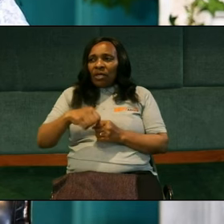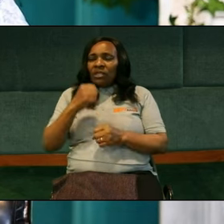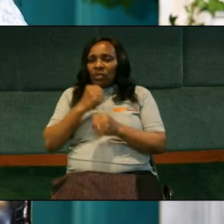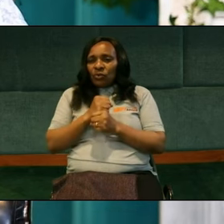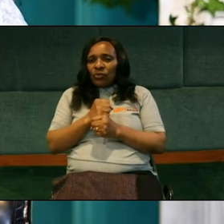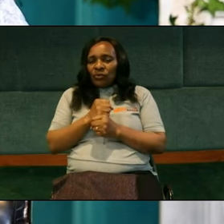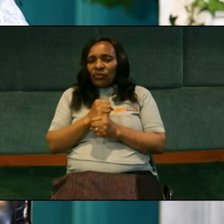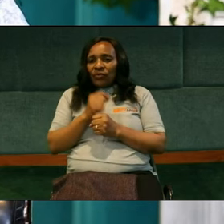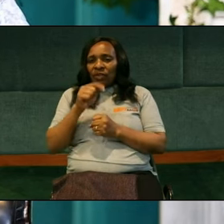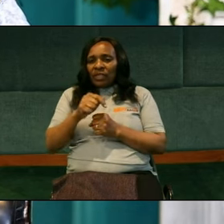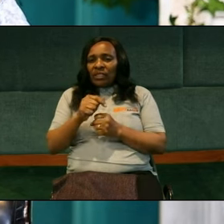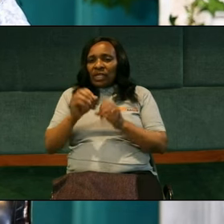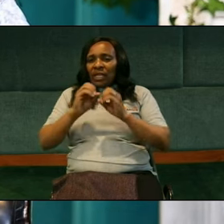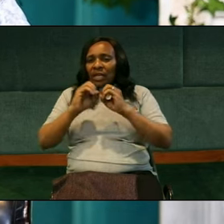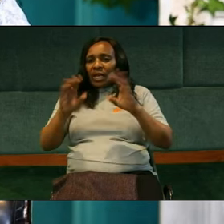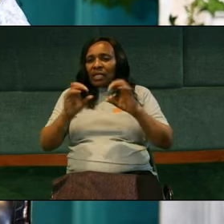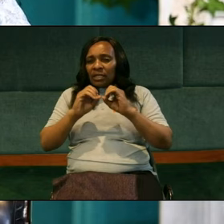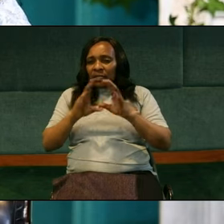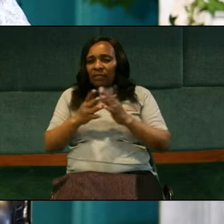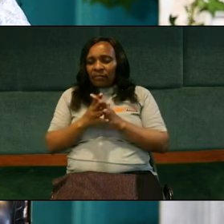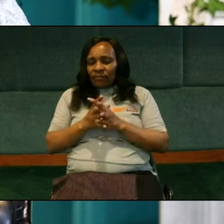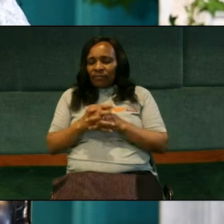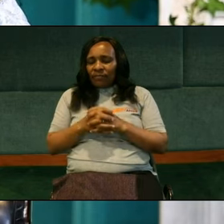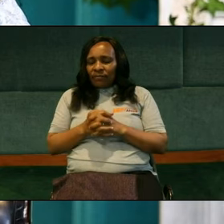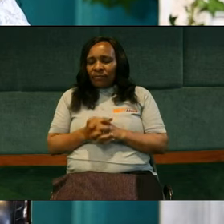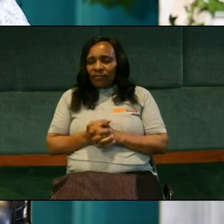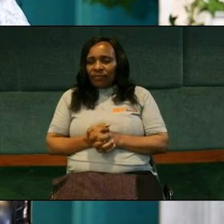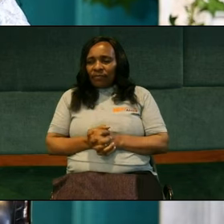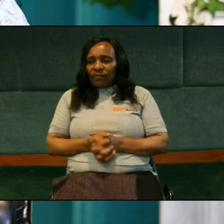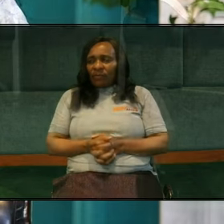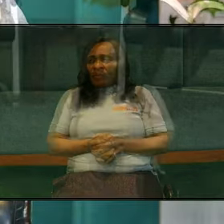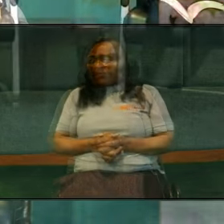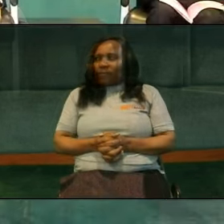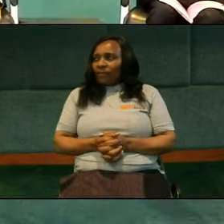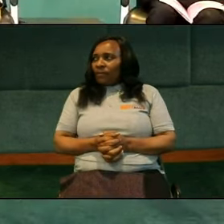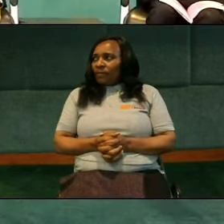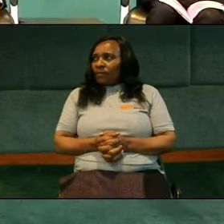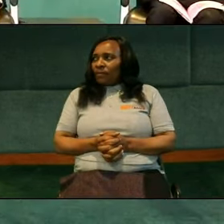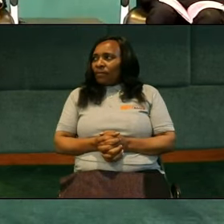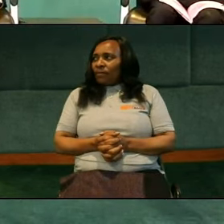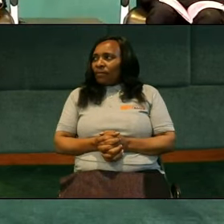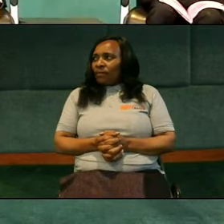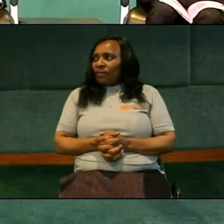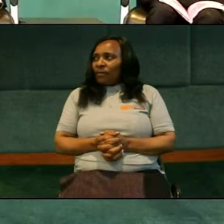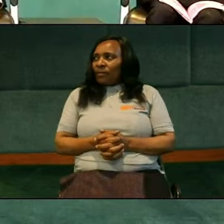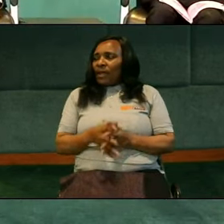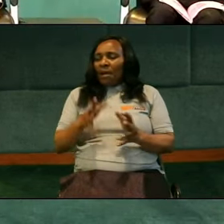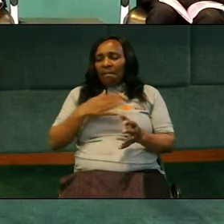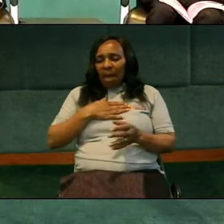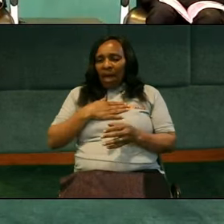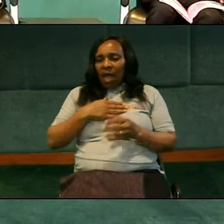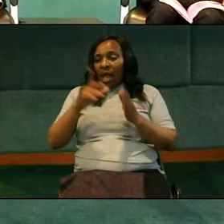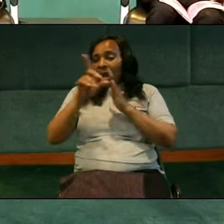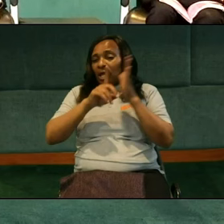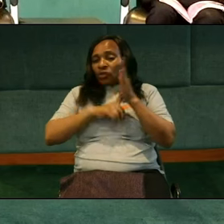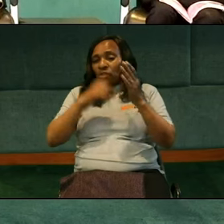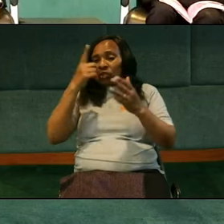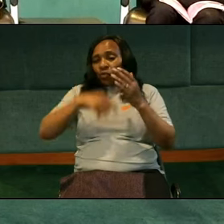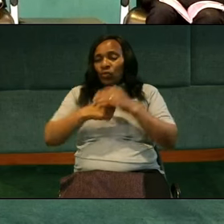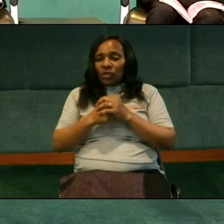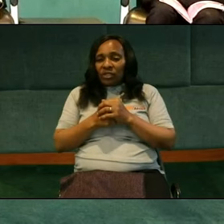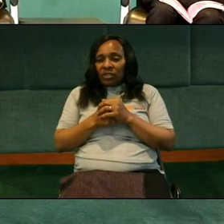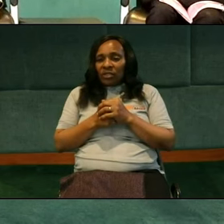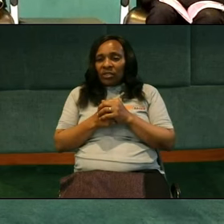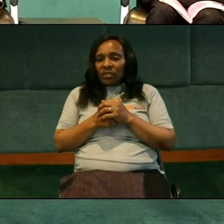there's nothing too big that God can do. Amen. My moral lesson is